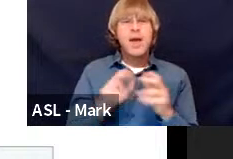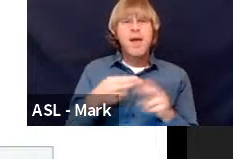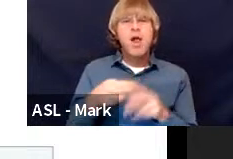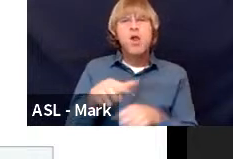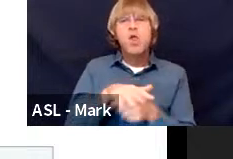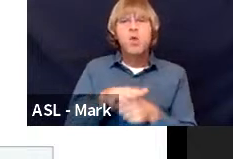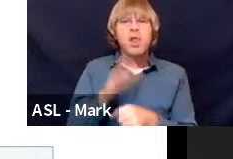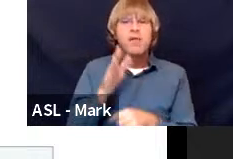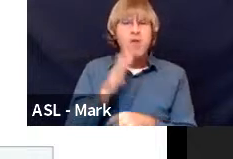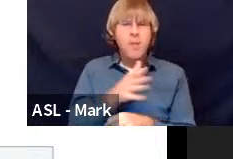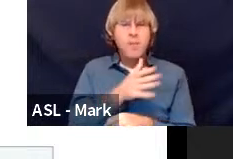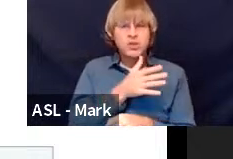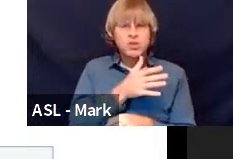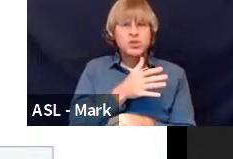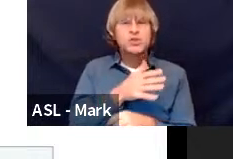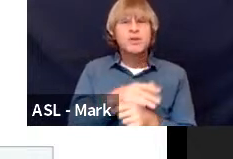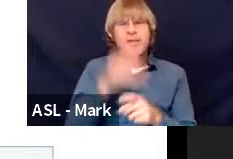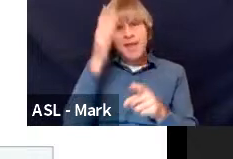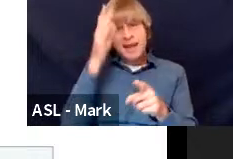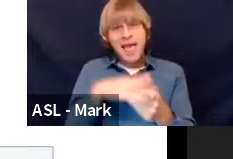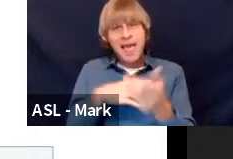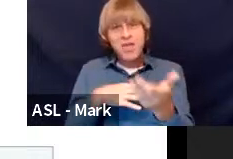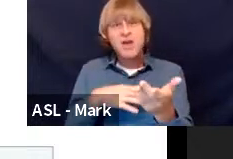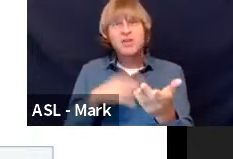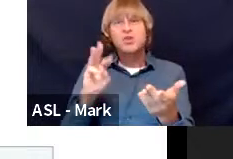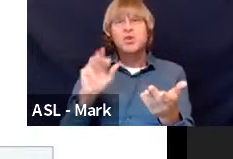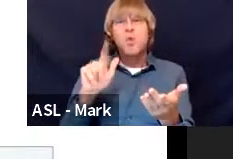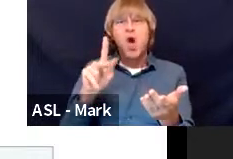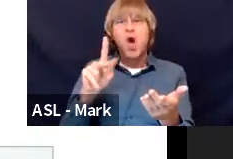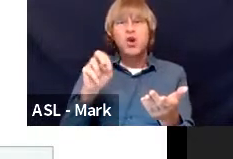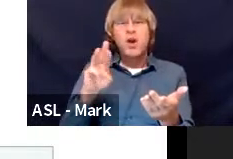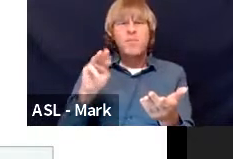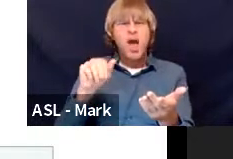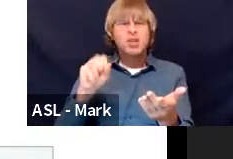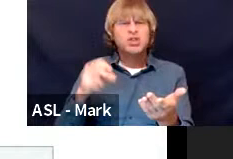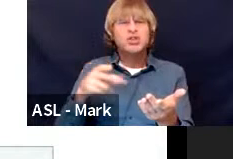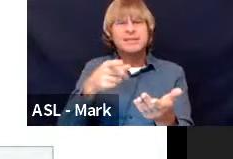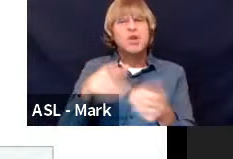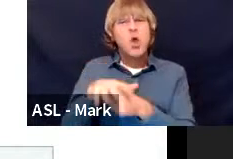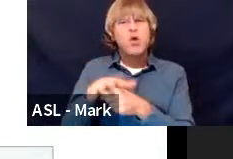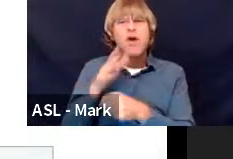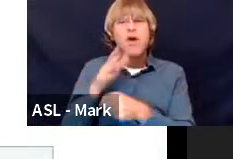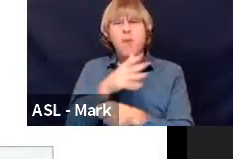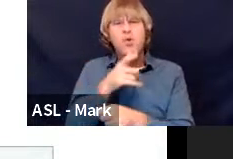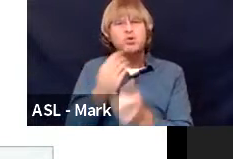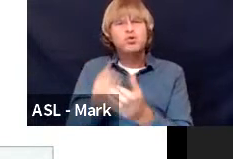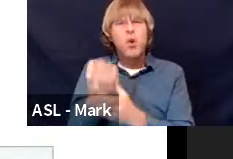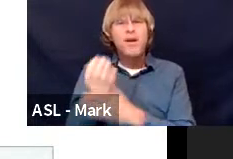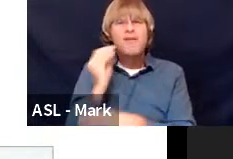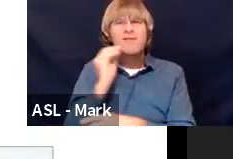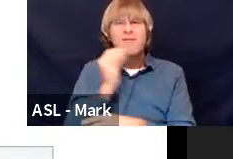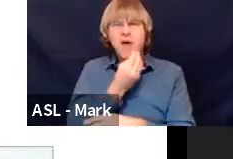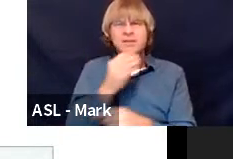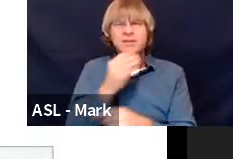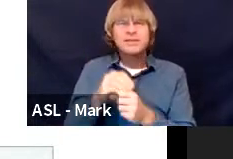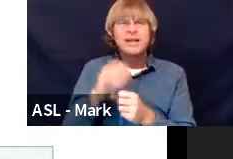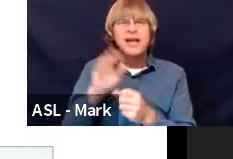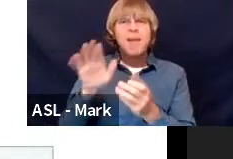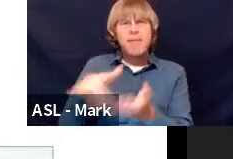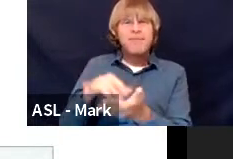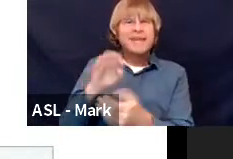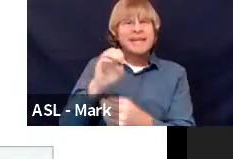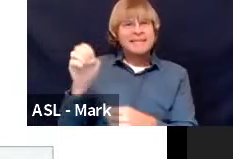local farmers. The guy featured here is Walker Marsh. He's a local farmer who was growing flowers in the middle of East